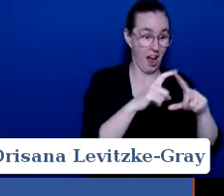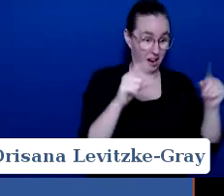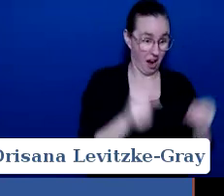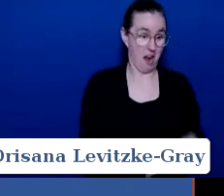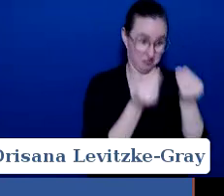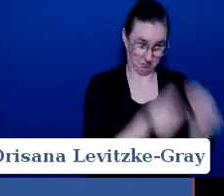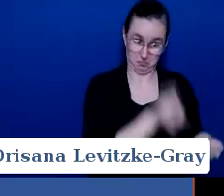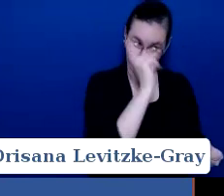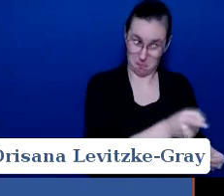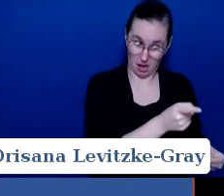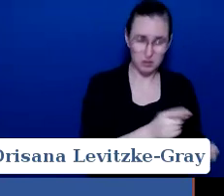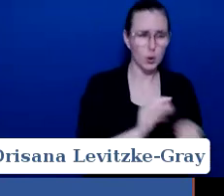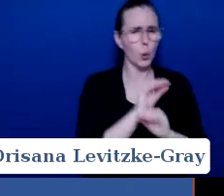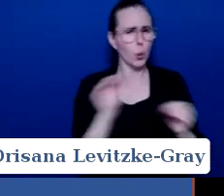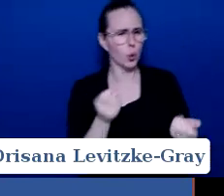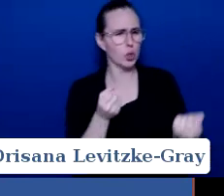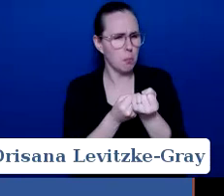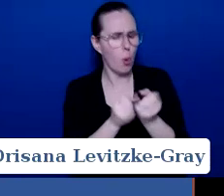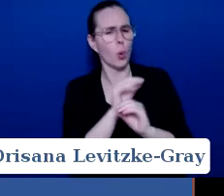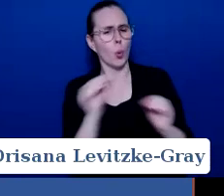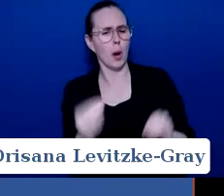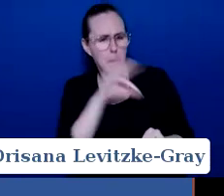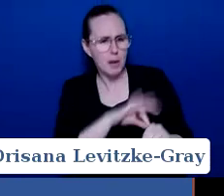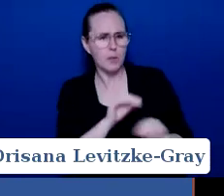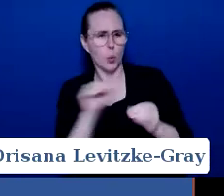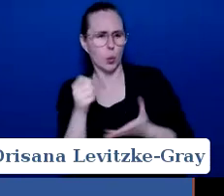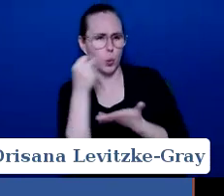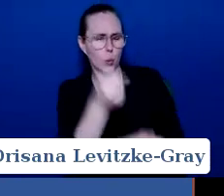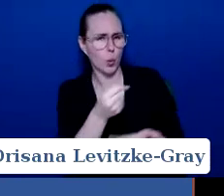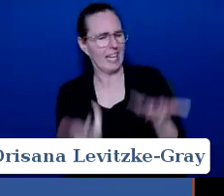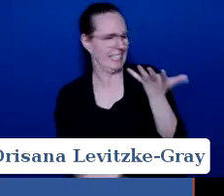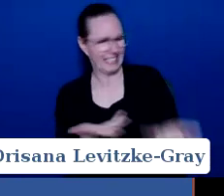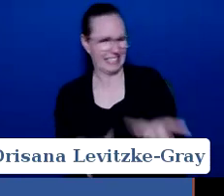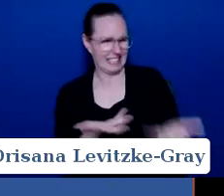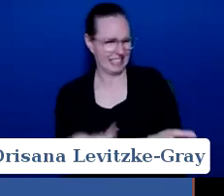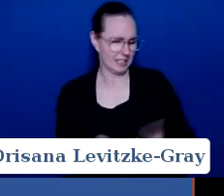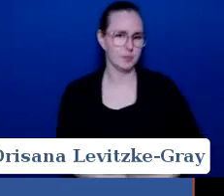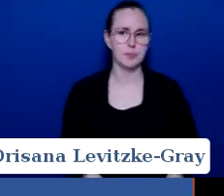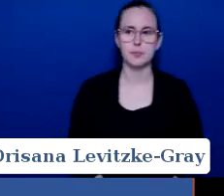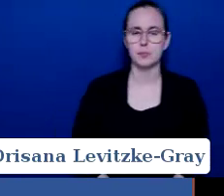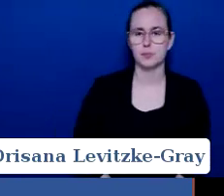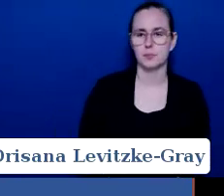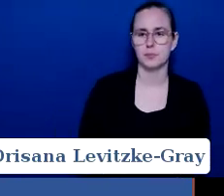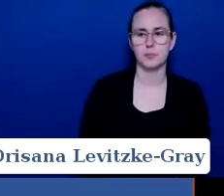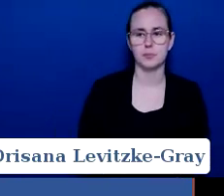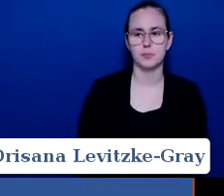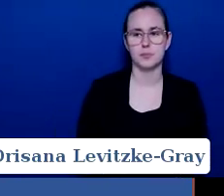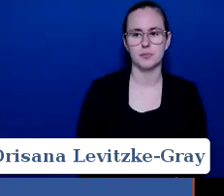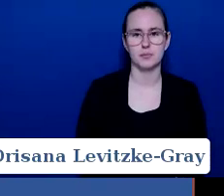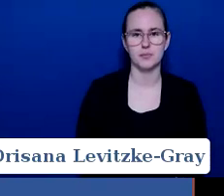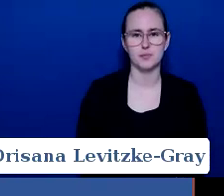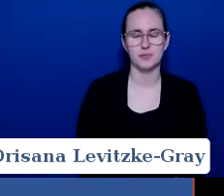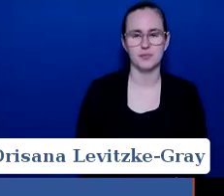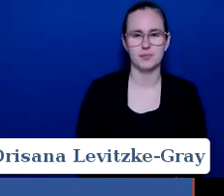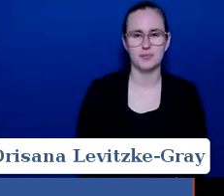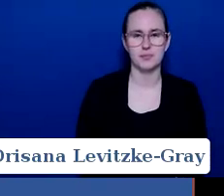dissociate conceptually the disability assessment, which is the information that you collect about a person